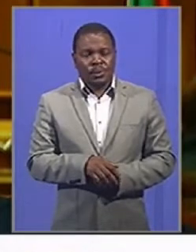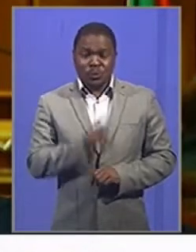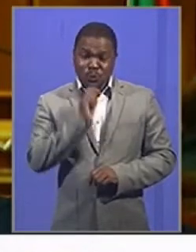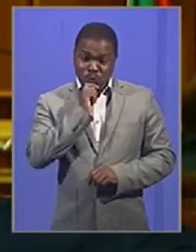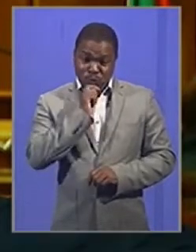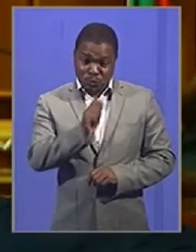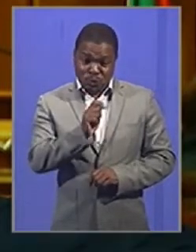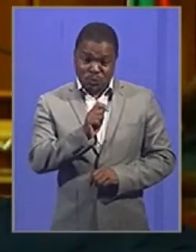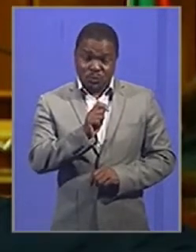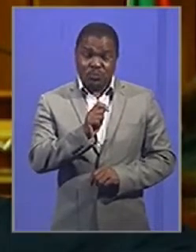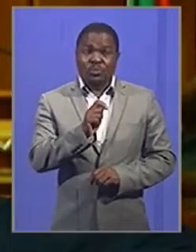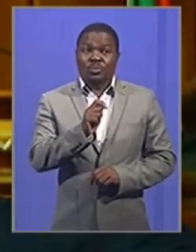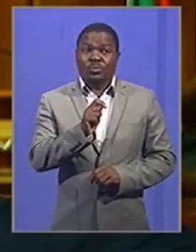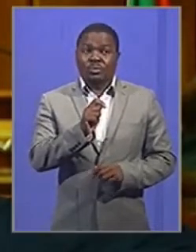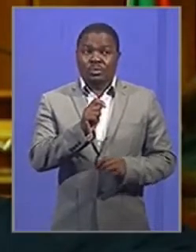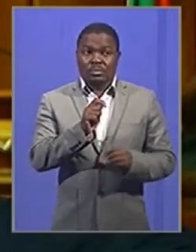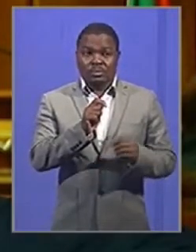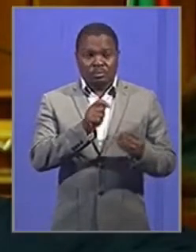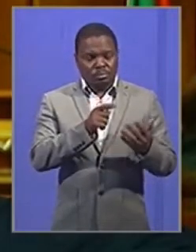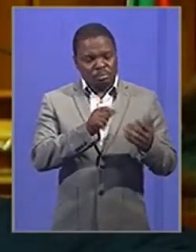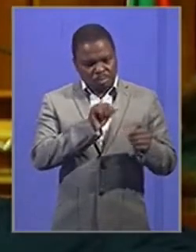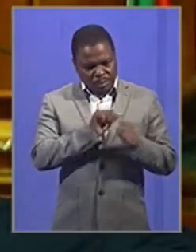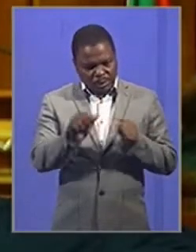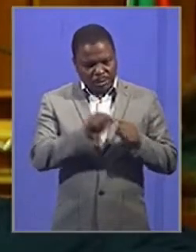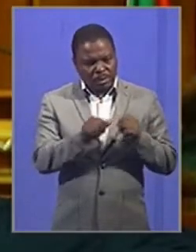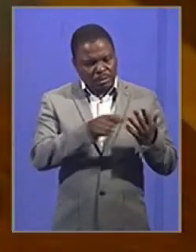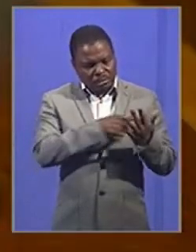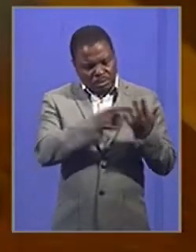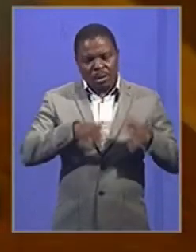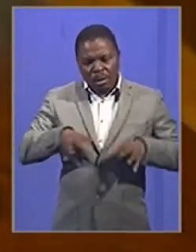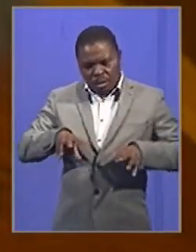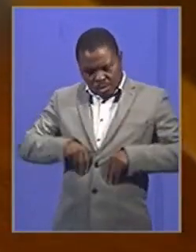botse ba tshwanetse ba dumele molato ya ka rena.